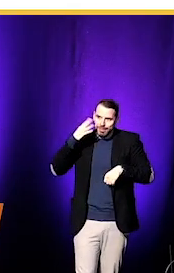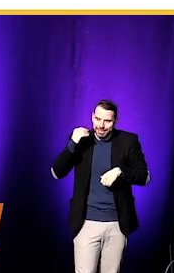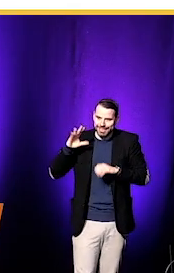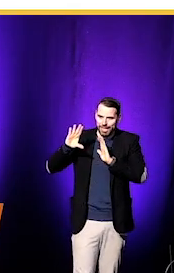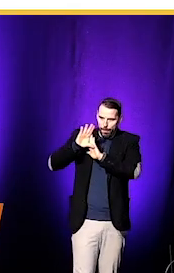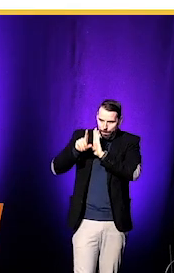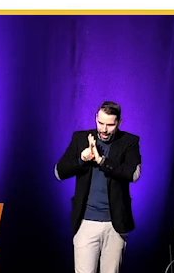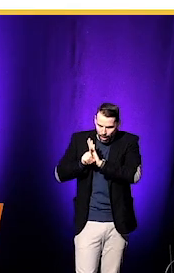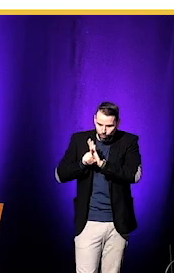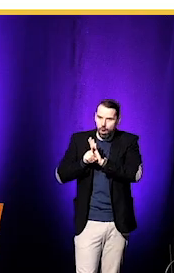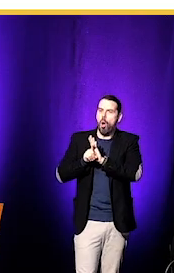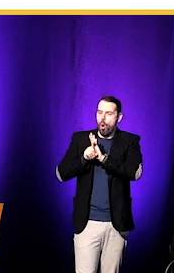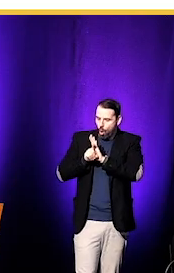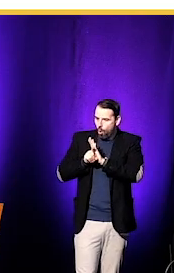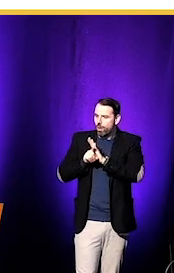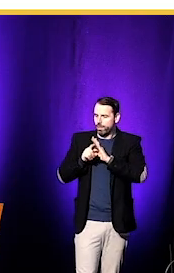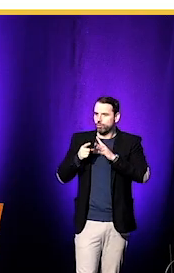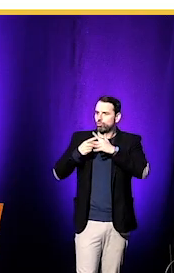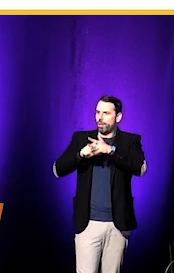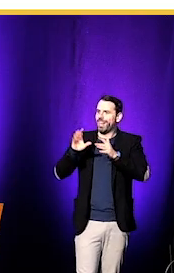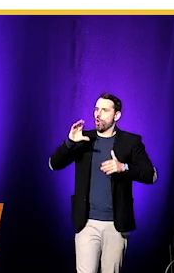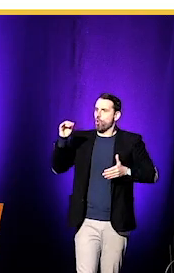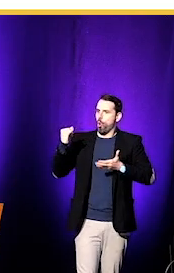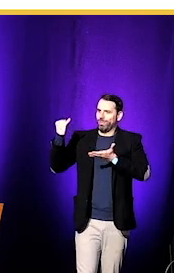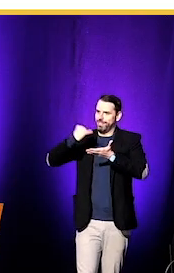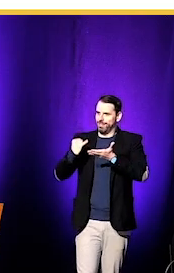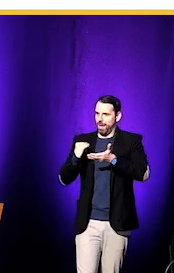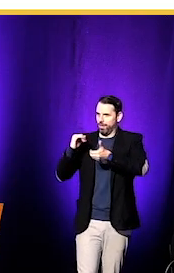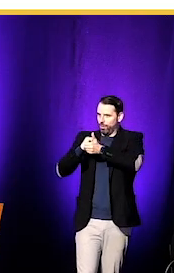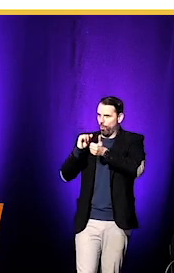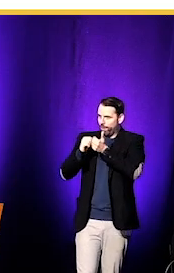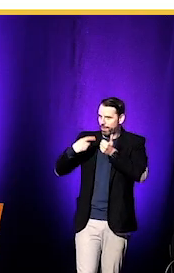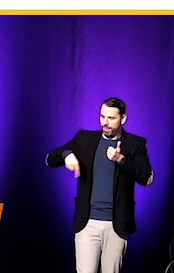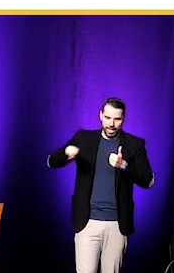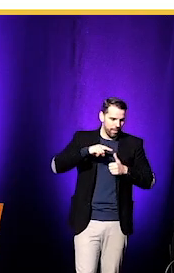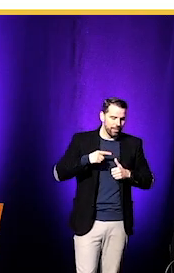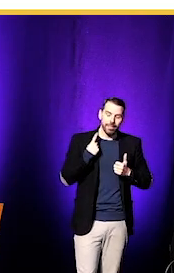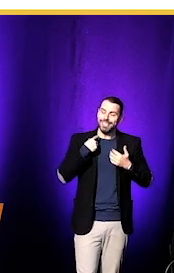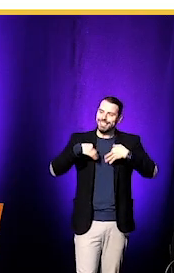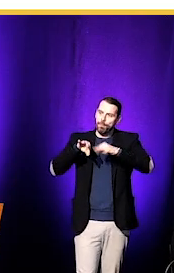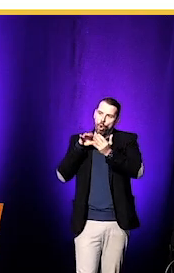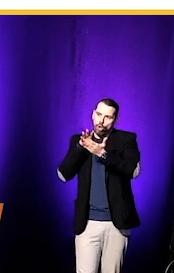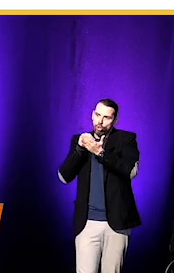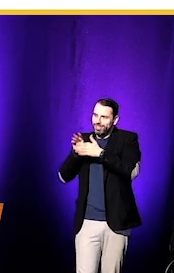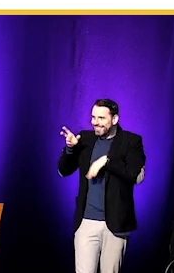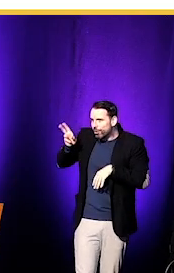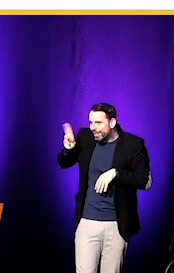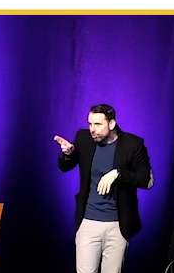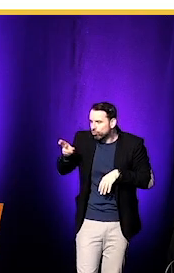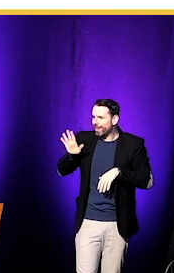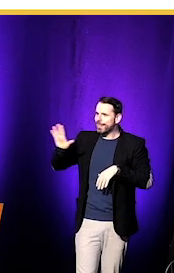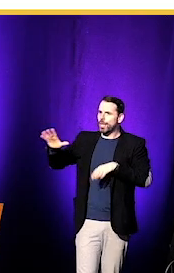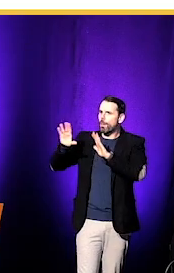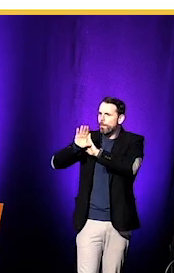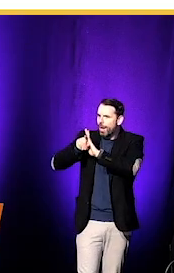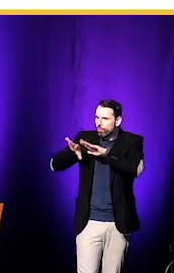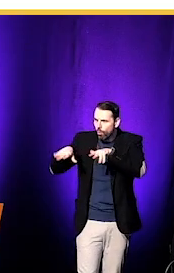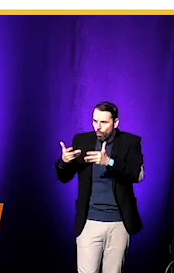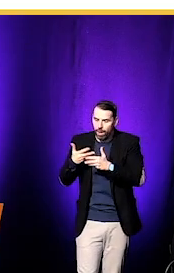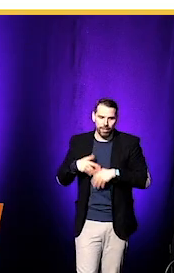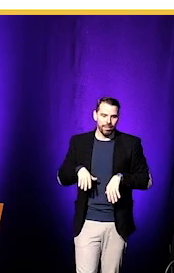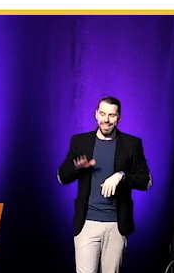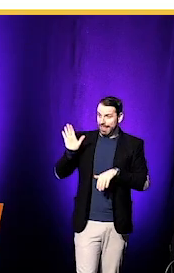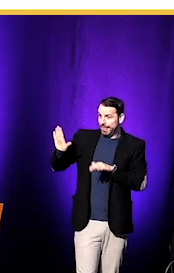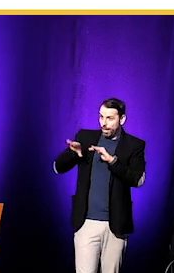began to co-design. This work involved learning about students' history of involvement with schooling, including their